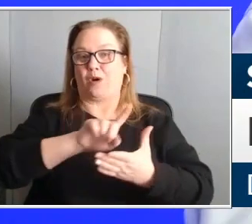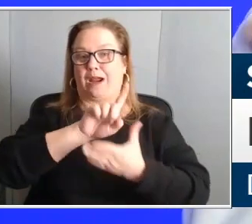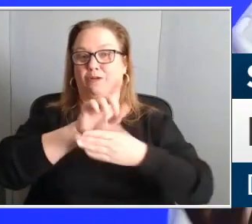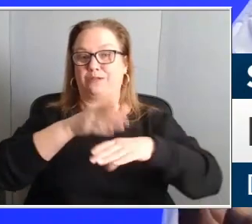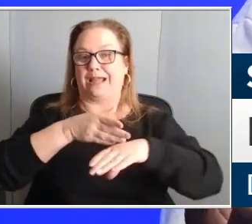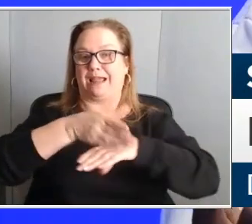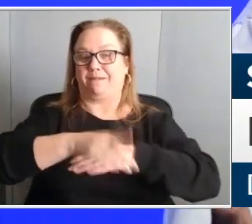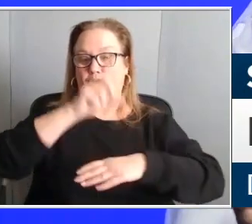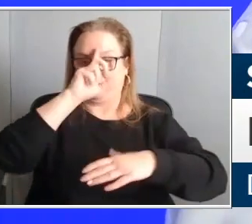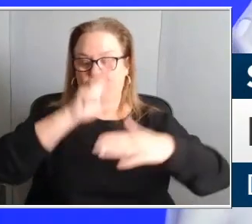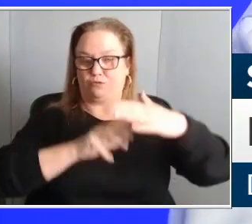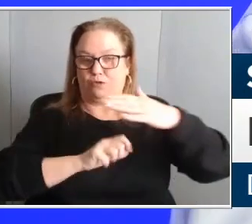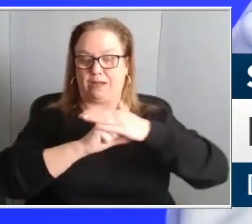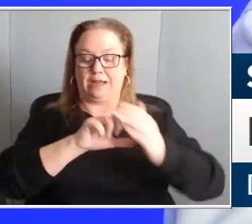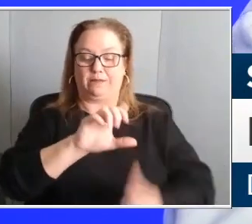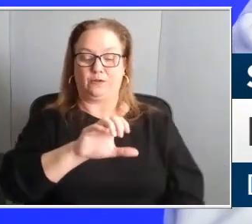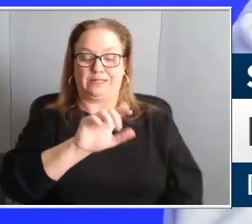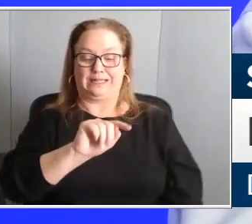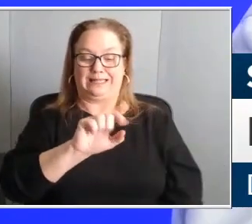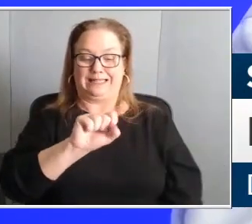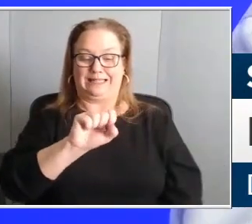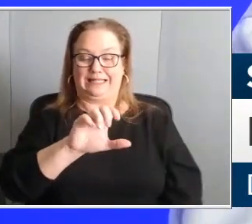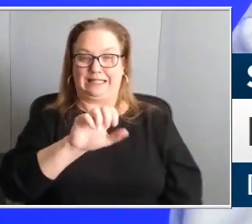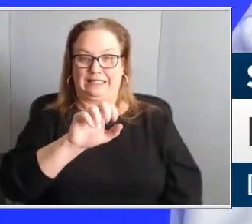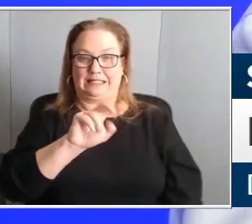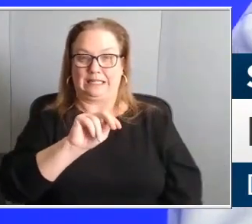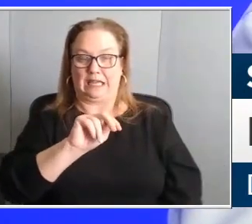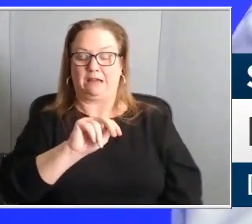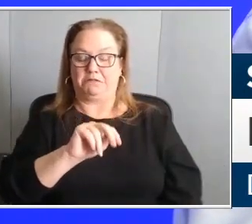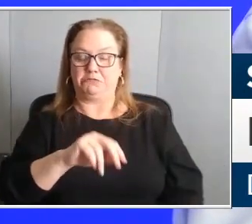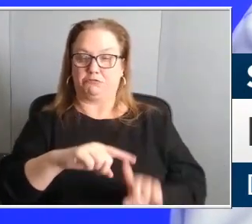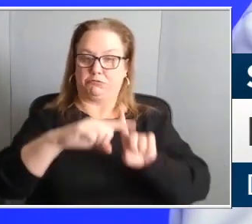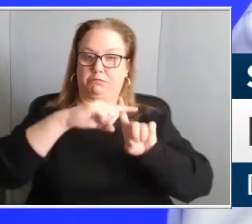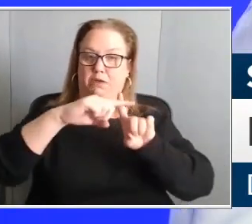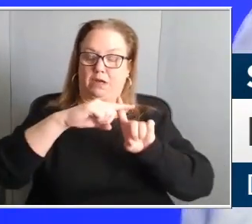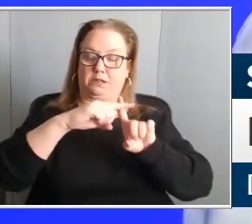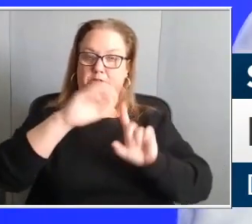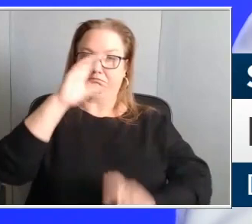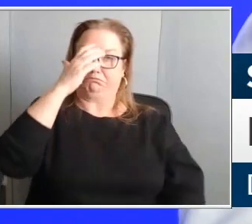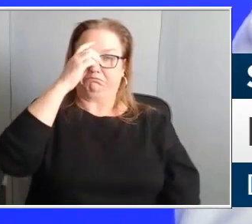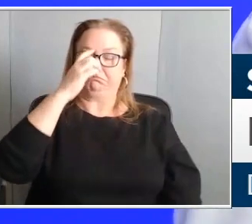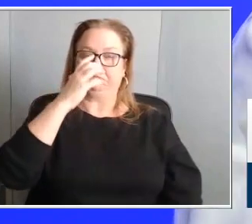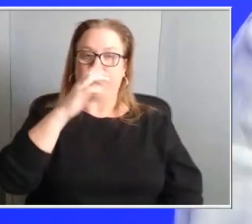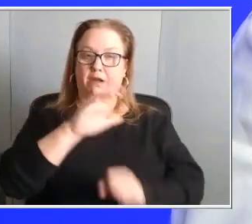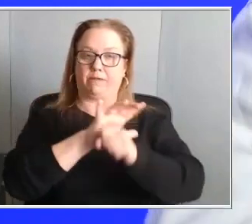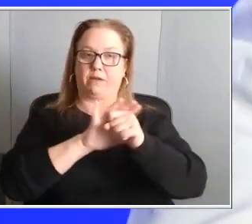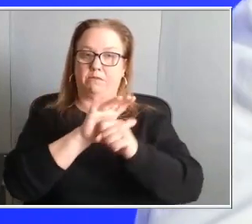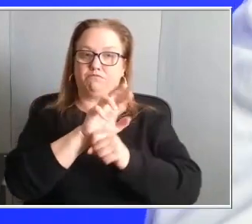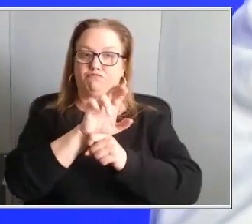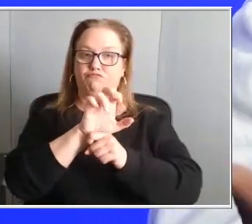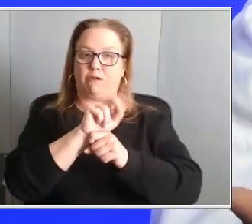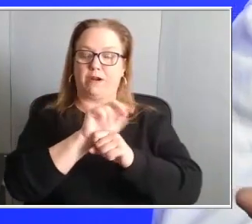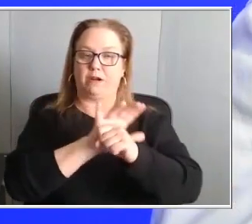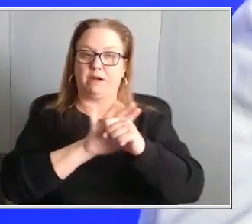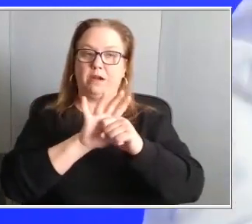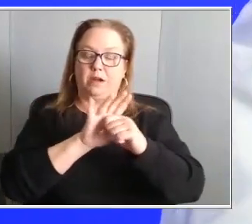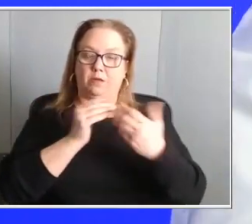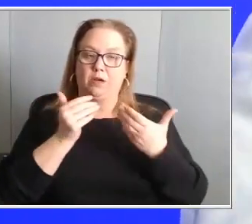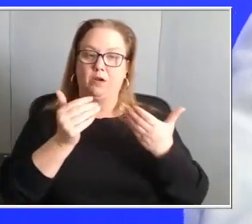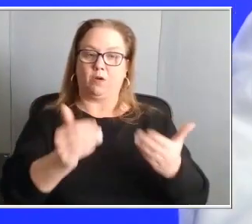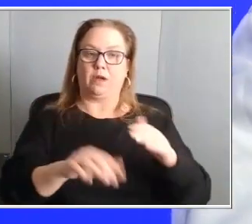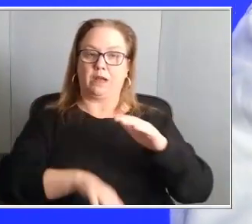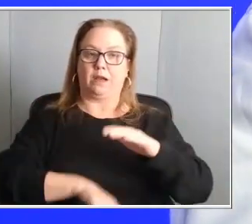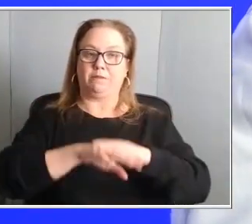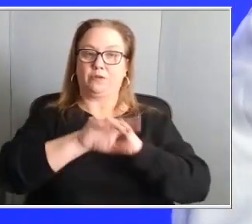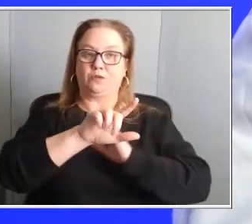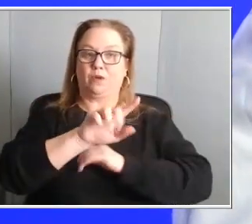if their CT perfusion scan has a favorable appearance, then we could go all the way up to 24 hours. And we